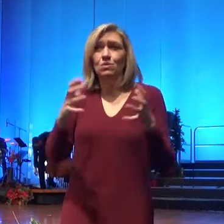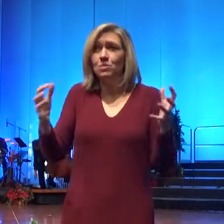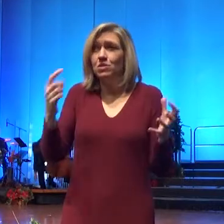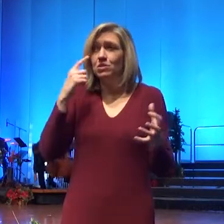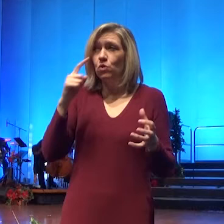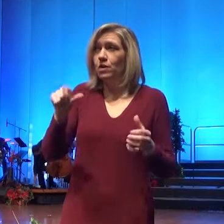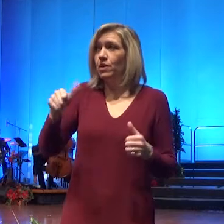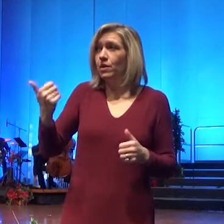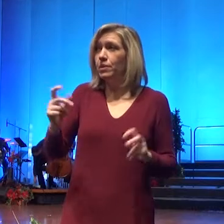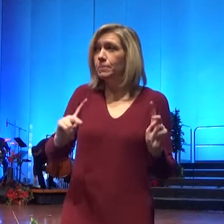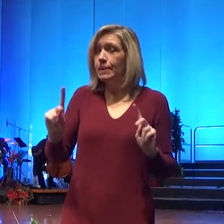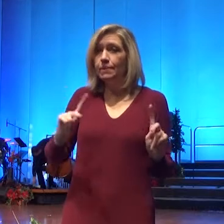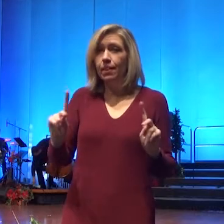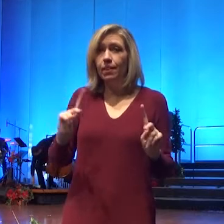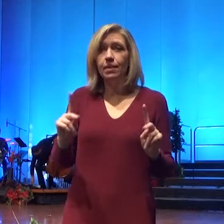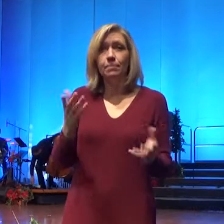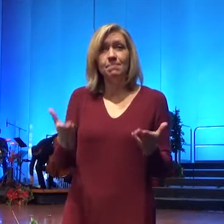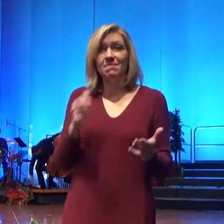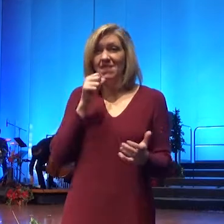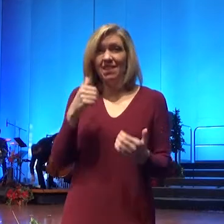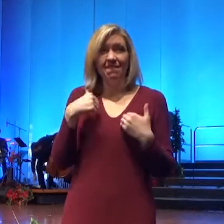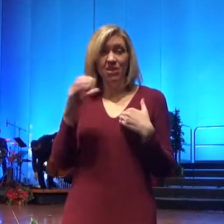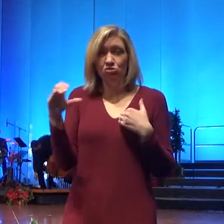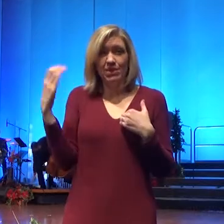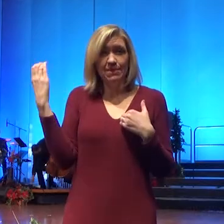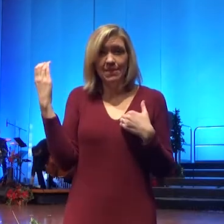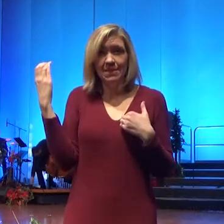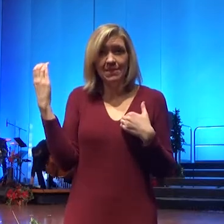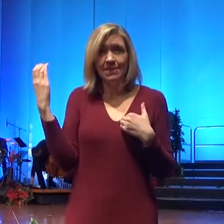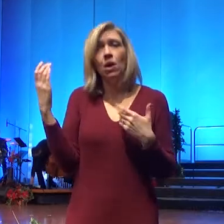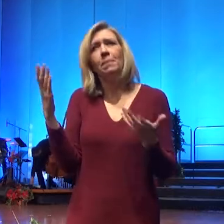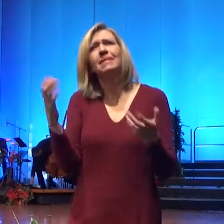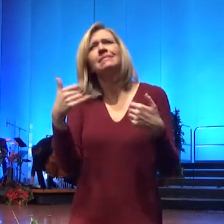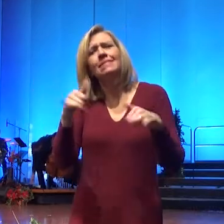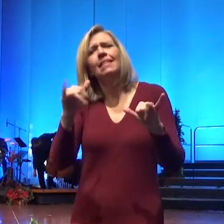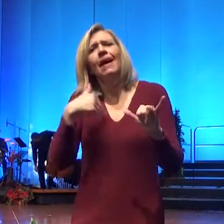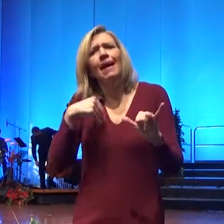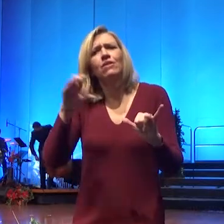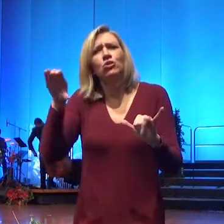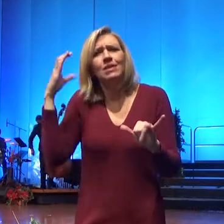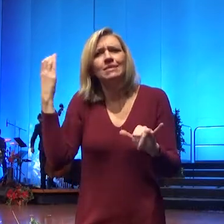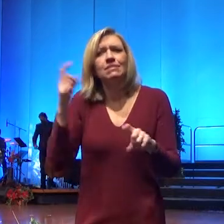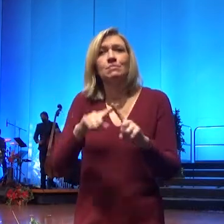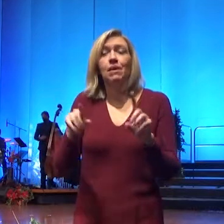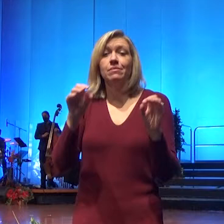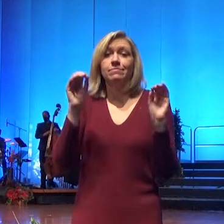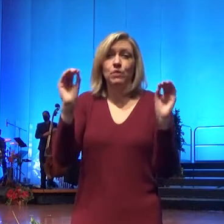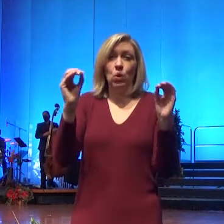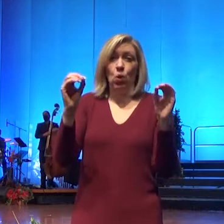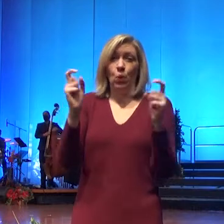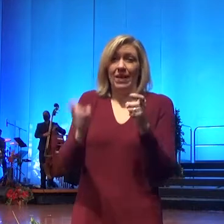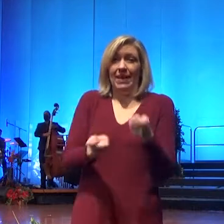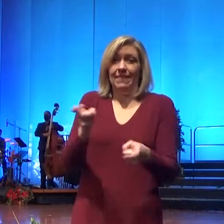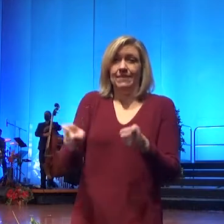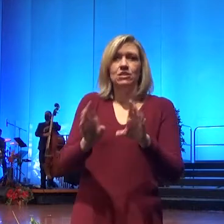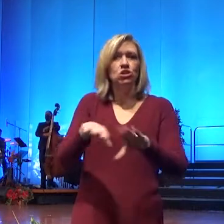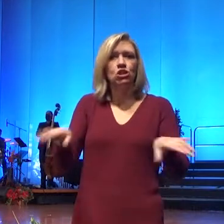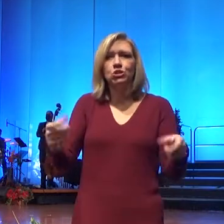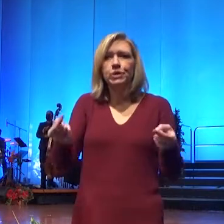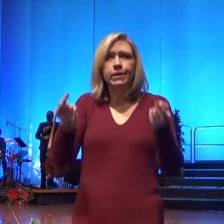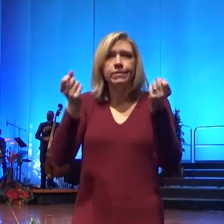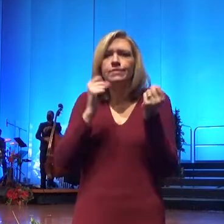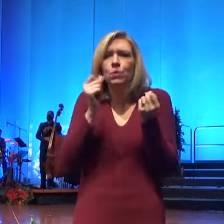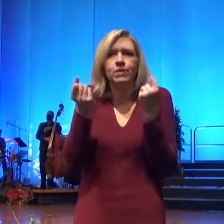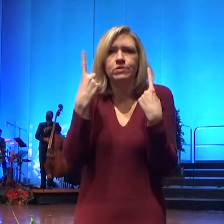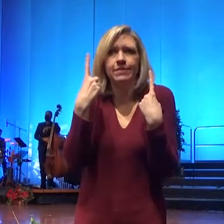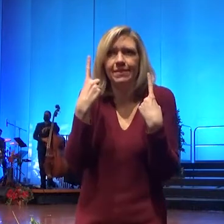for others who might not have Christmas. They would have Christmas, but there wouldn't be any gifts. Children don't understand if they don't